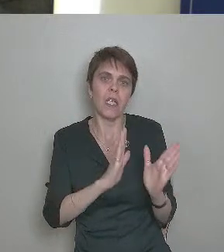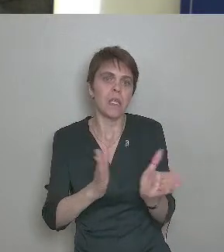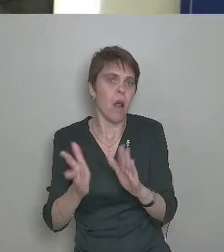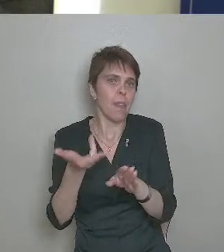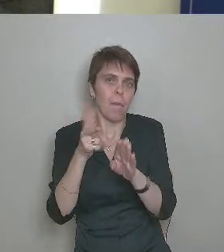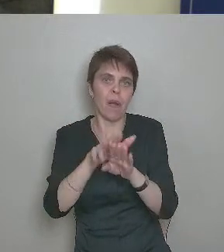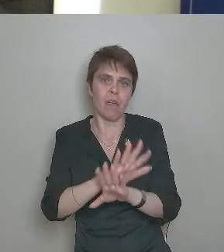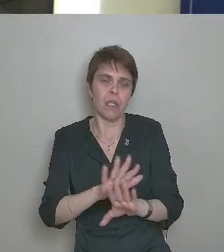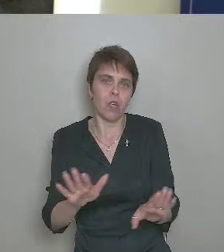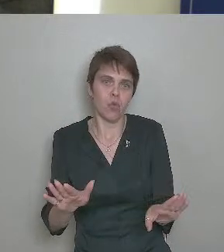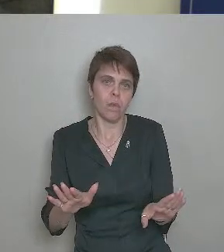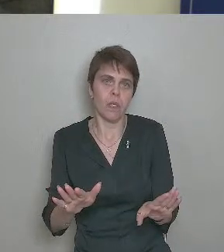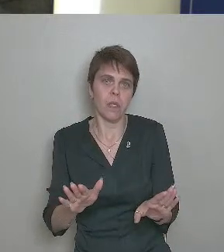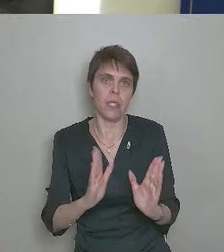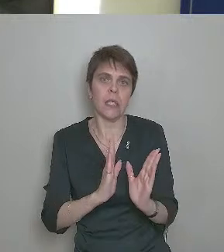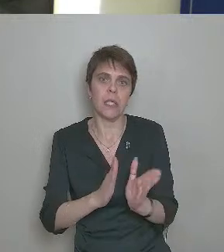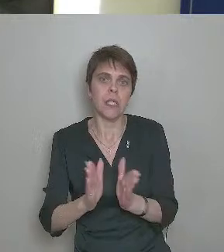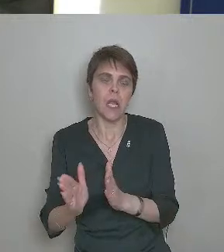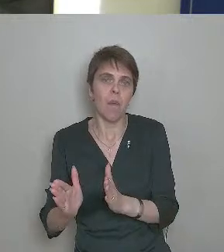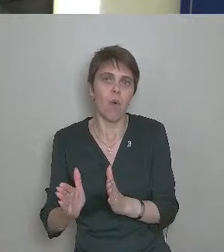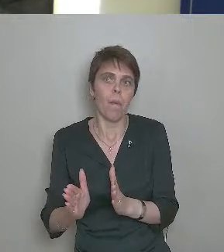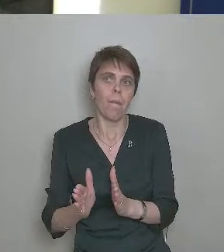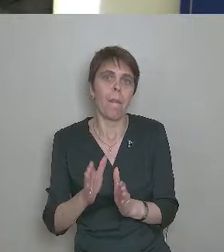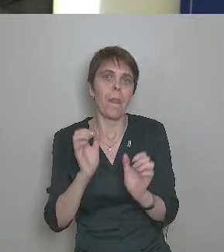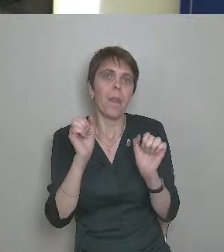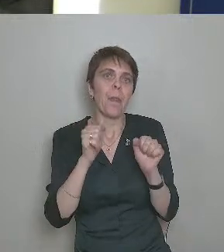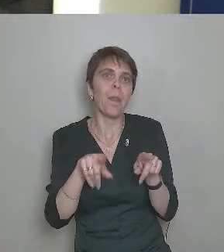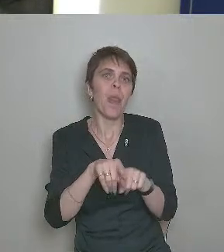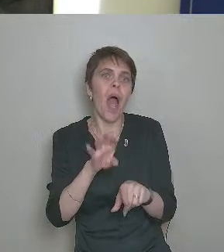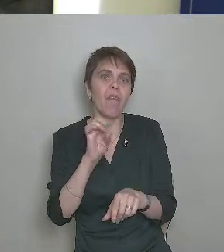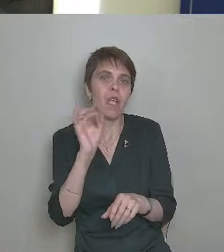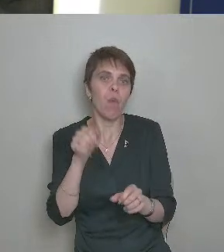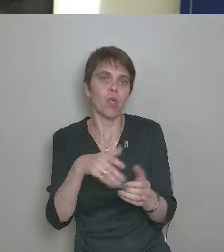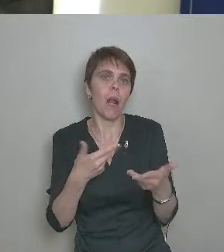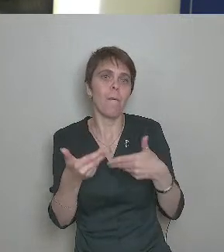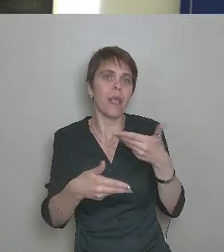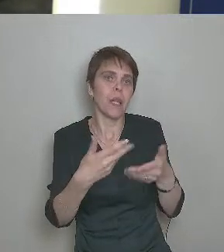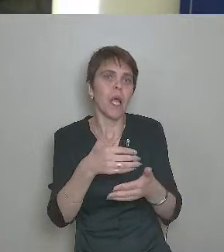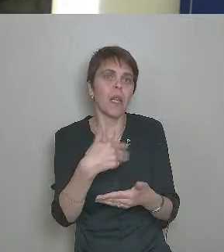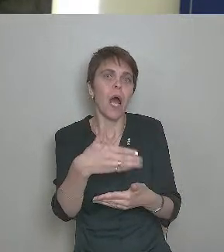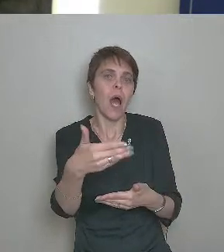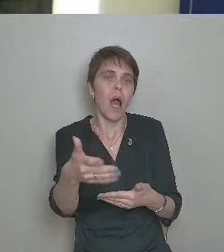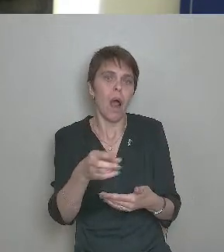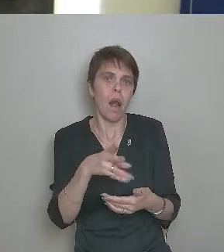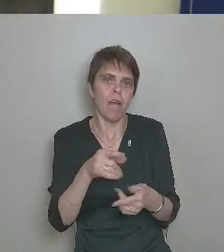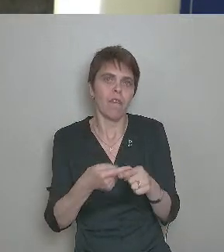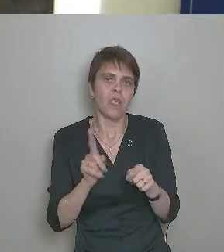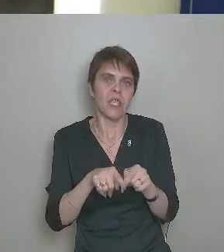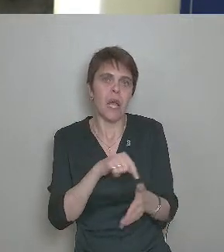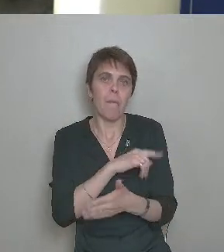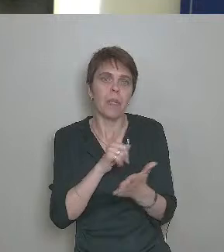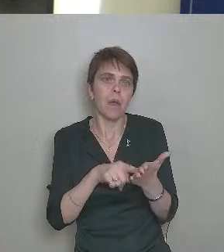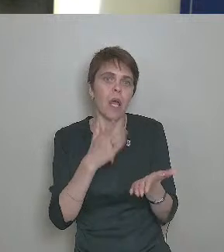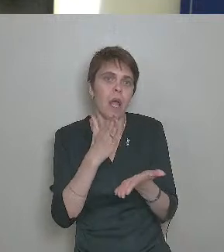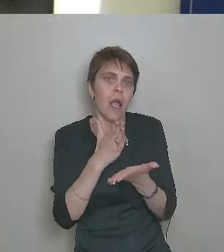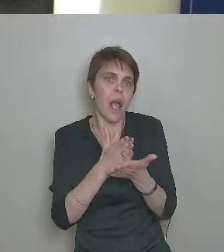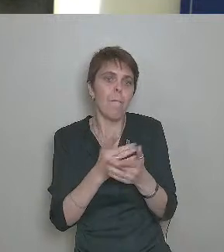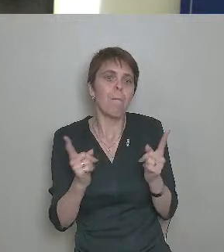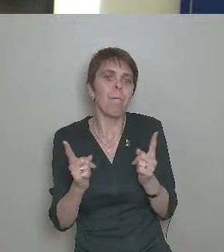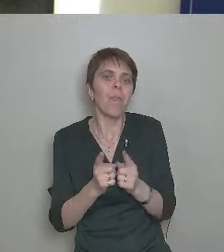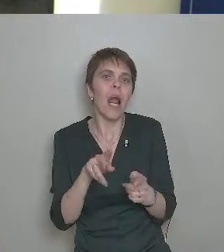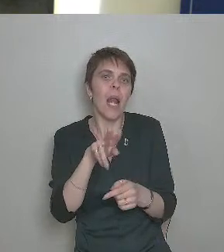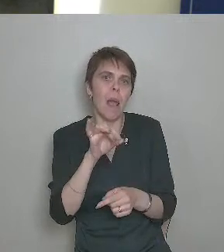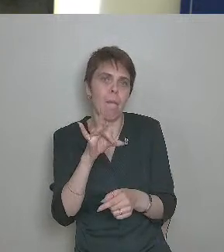in writing, and the answer could be got in writing. And in these issues,